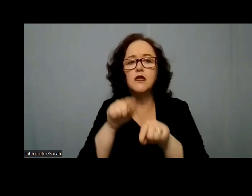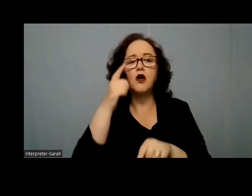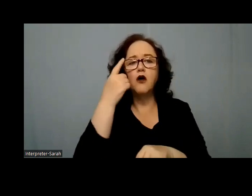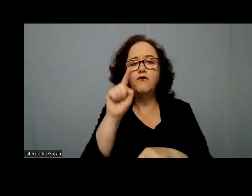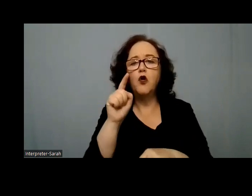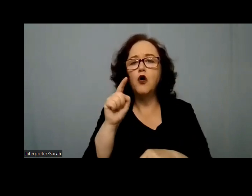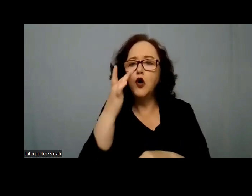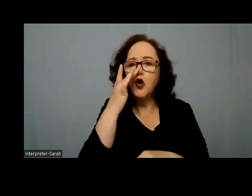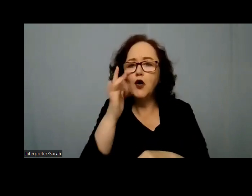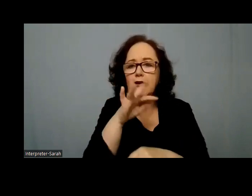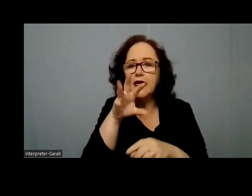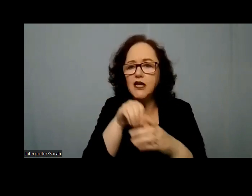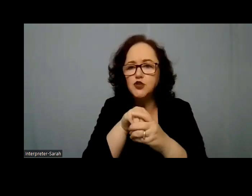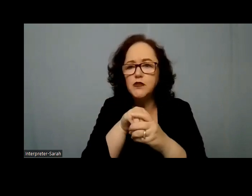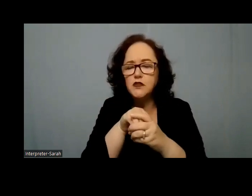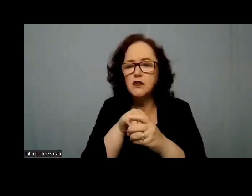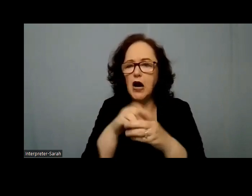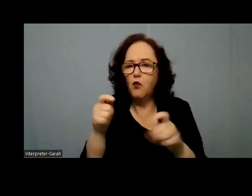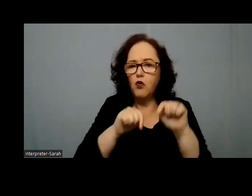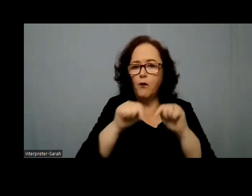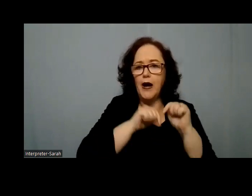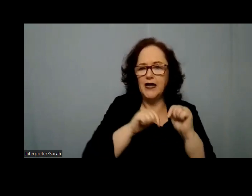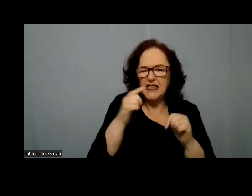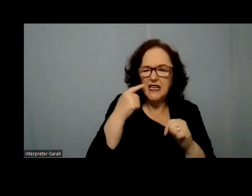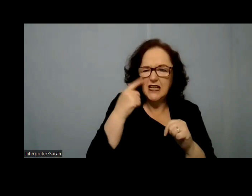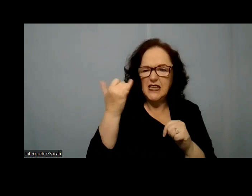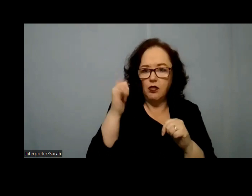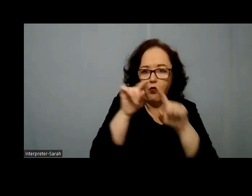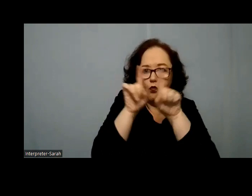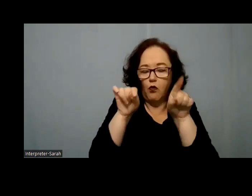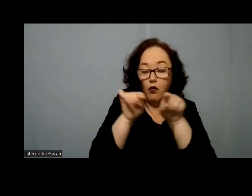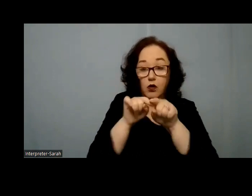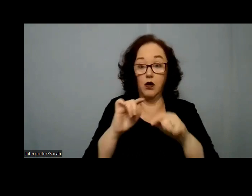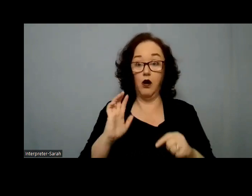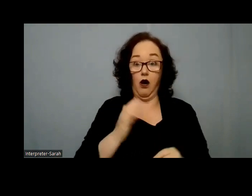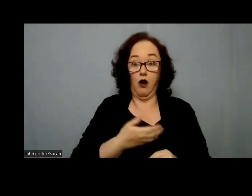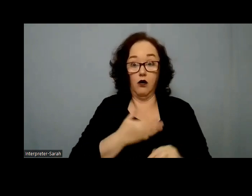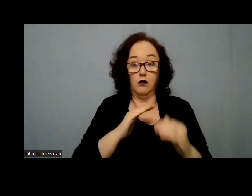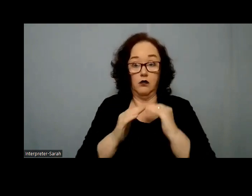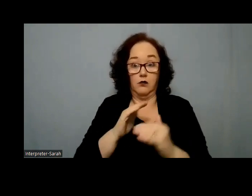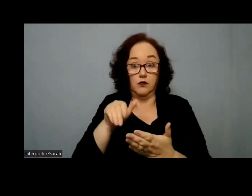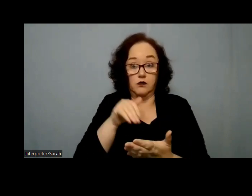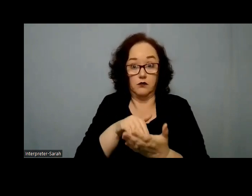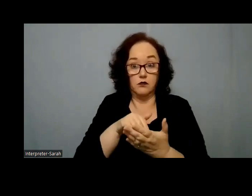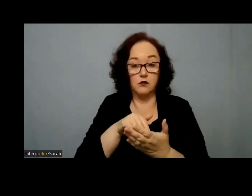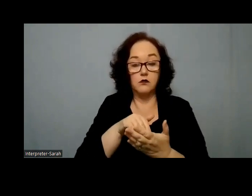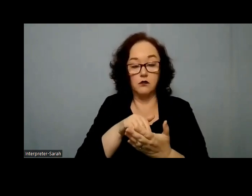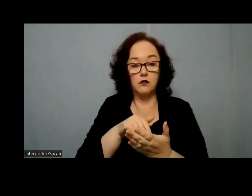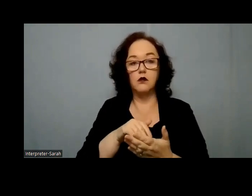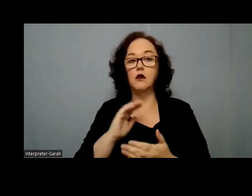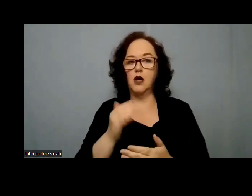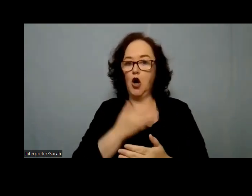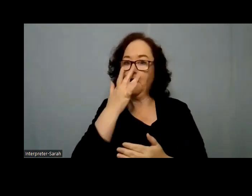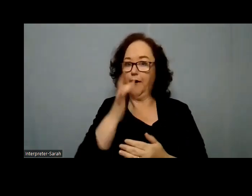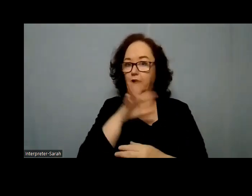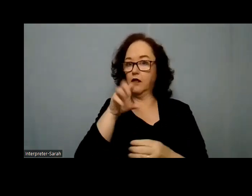988 conversation. Typically, for our community center, our early engagement had been